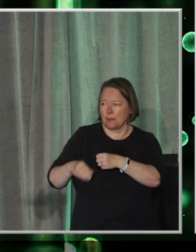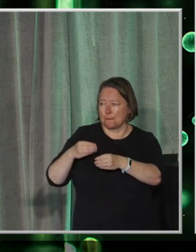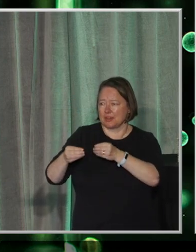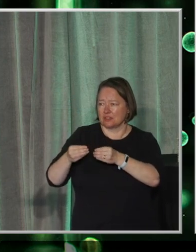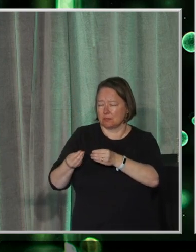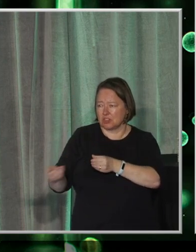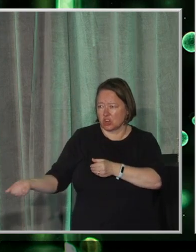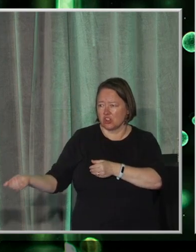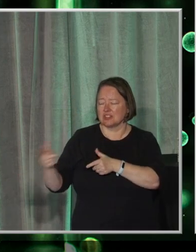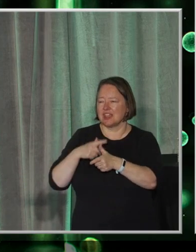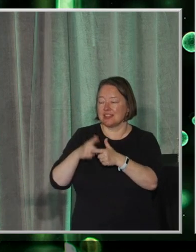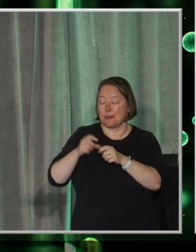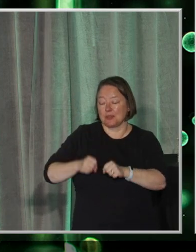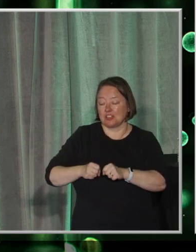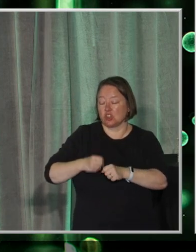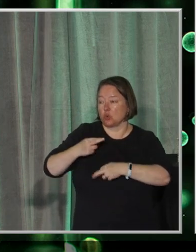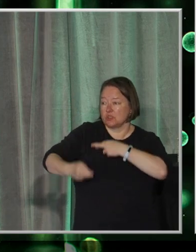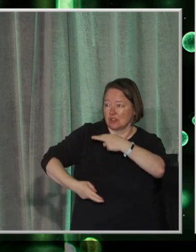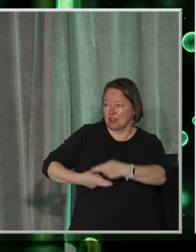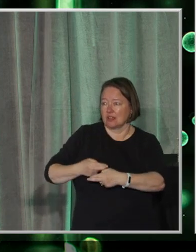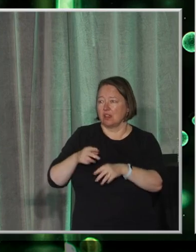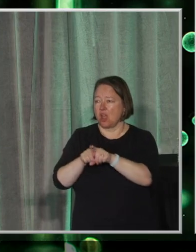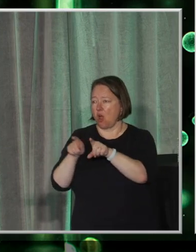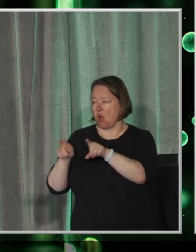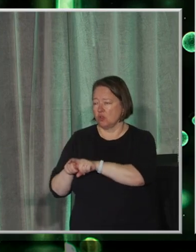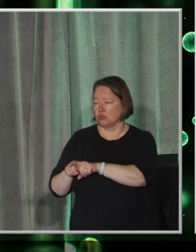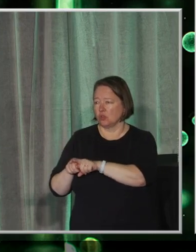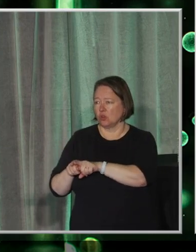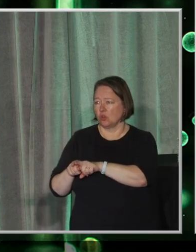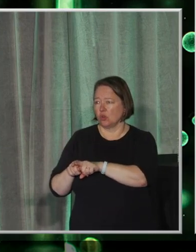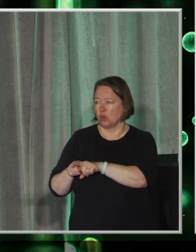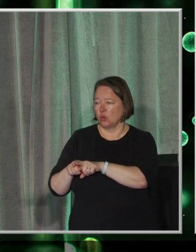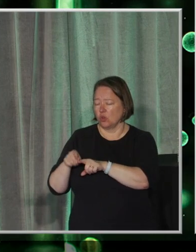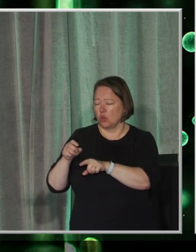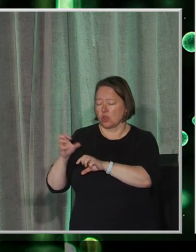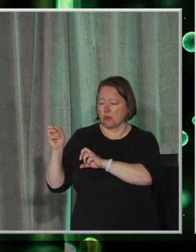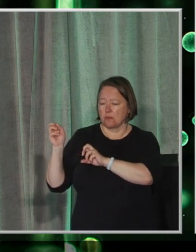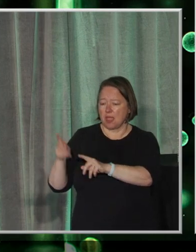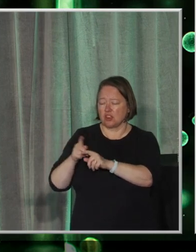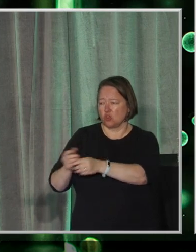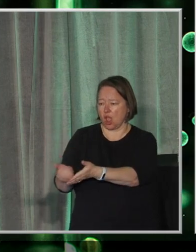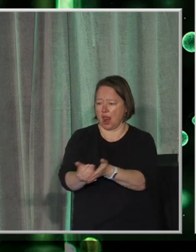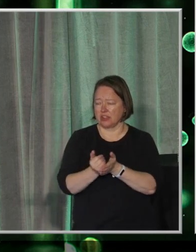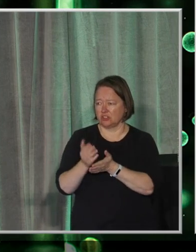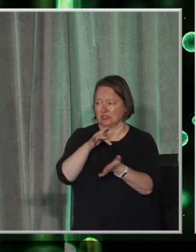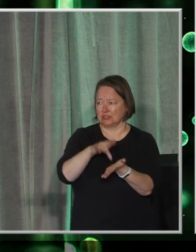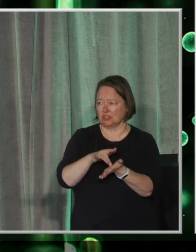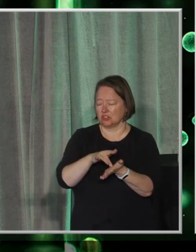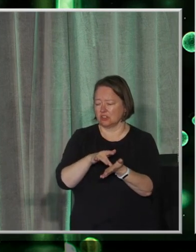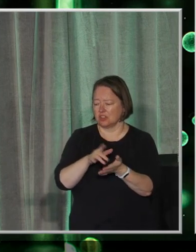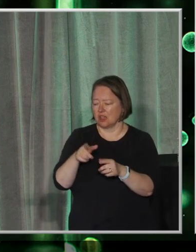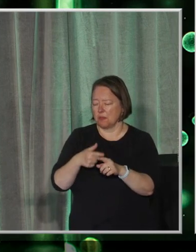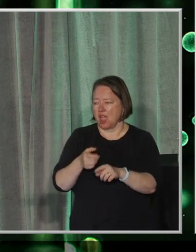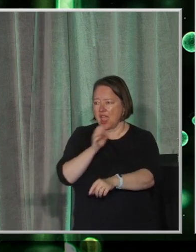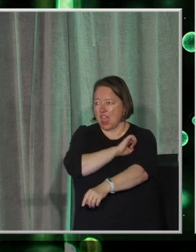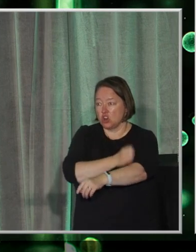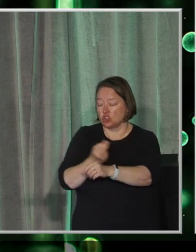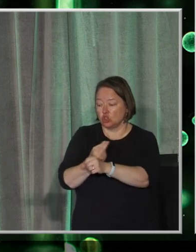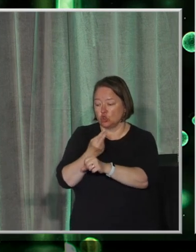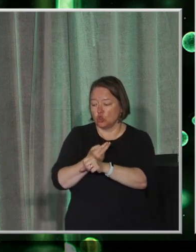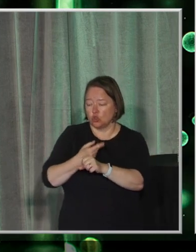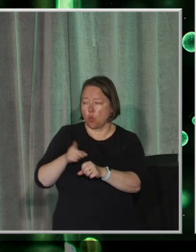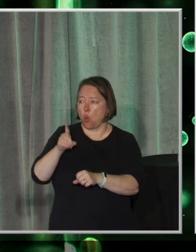potential of having them recycled and also returned to the collection centers. And about the energy use, we will be